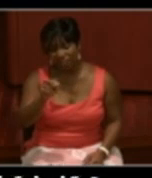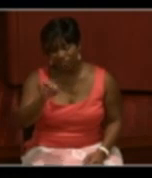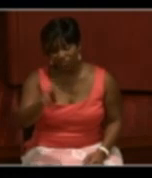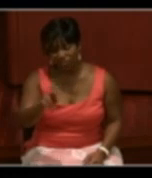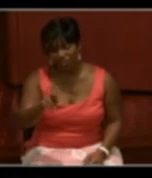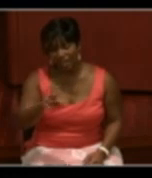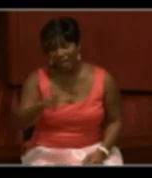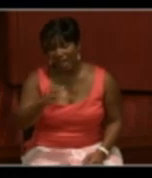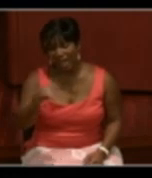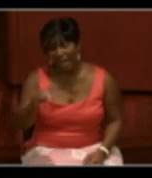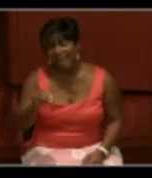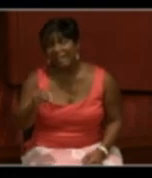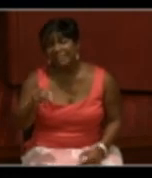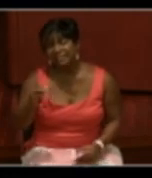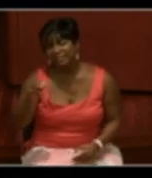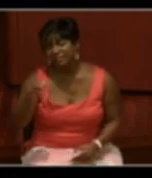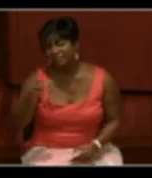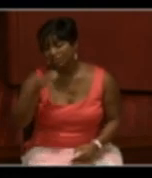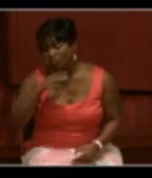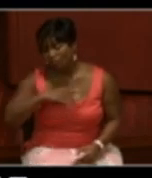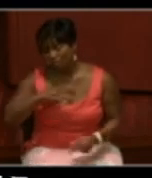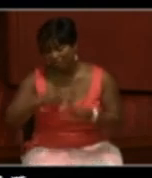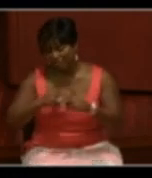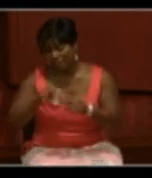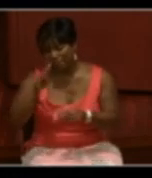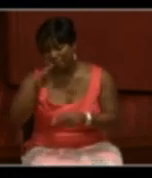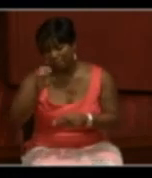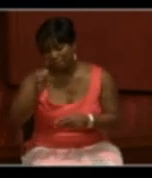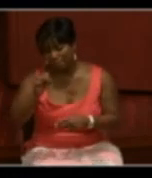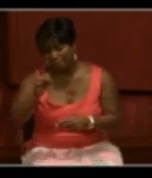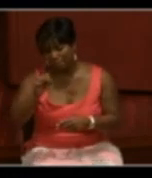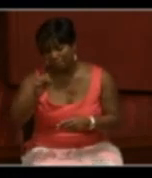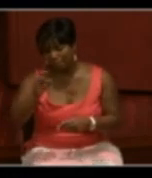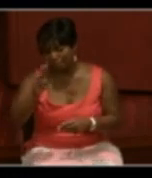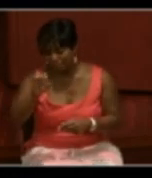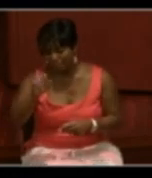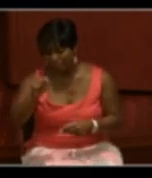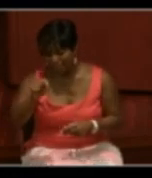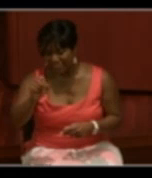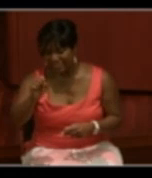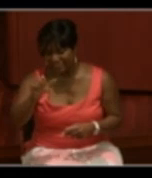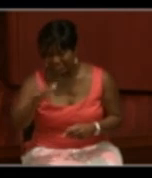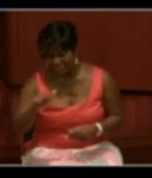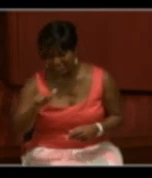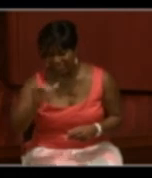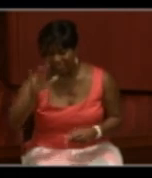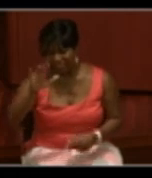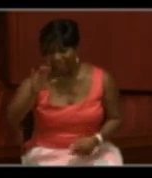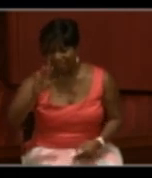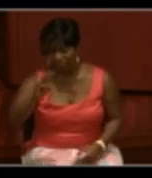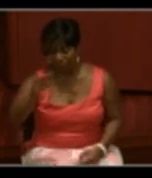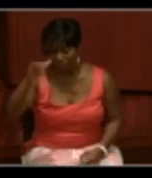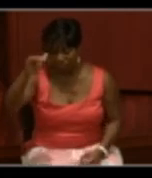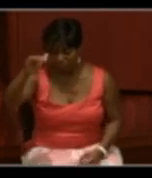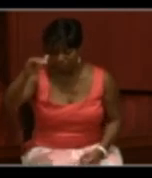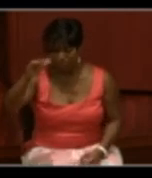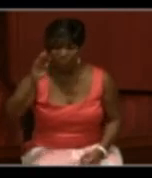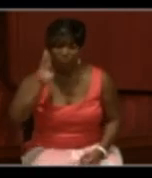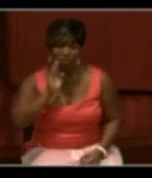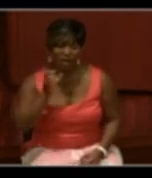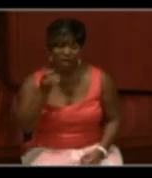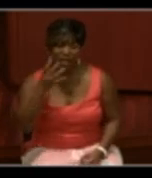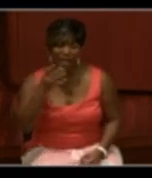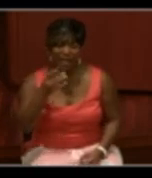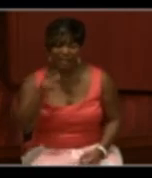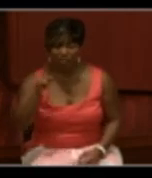is listed as Betsy. He gives his physical description, 5'4", light brown, and the names of one child,